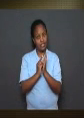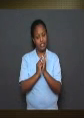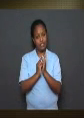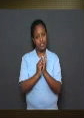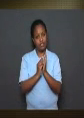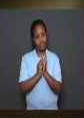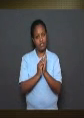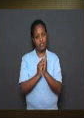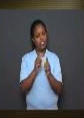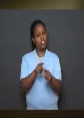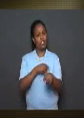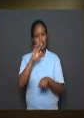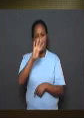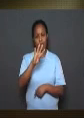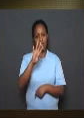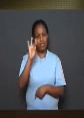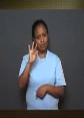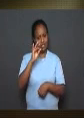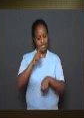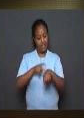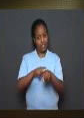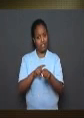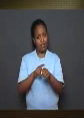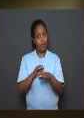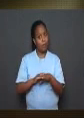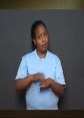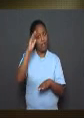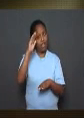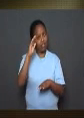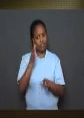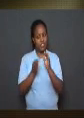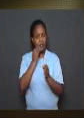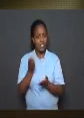or for longer than 48 hours without trial.